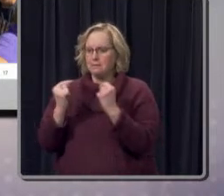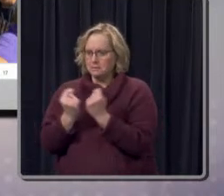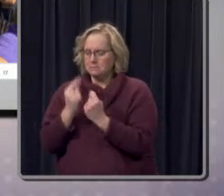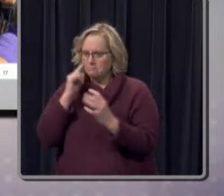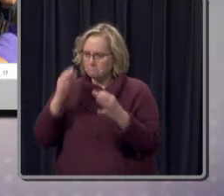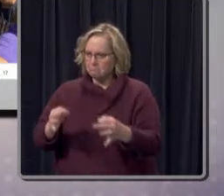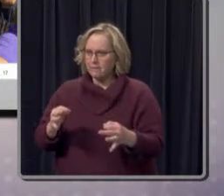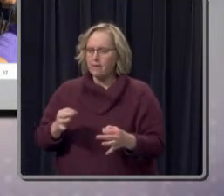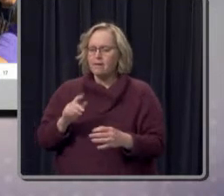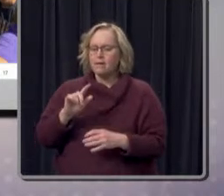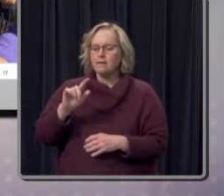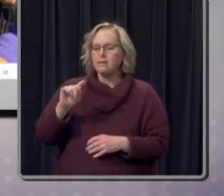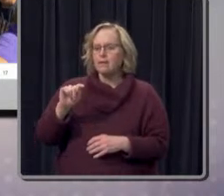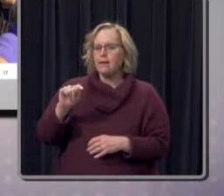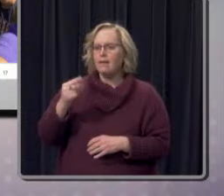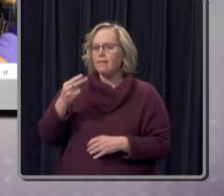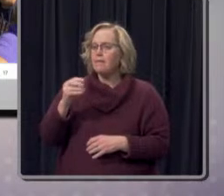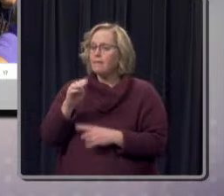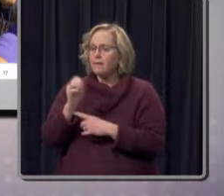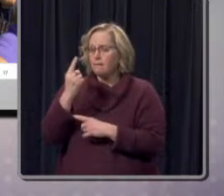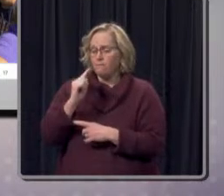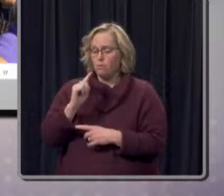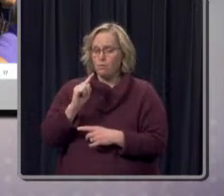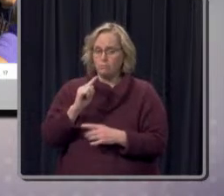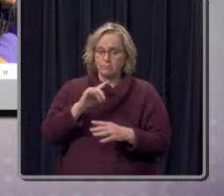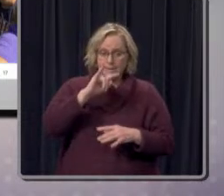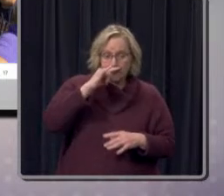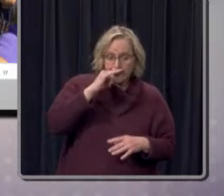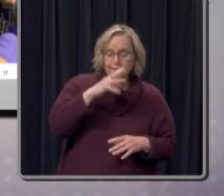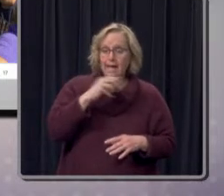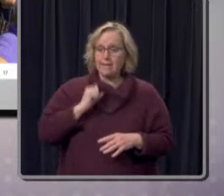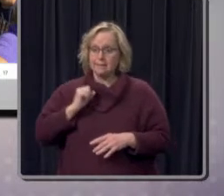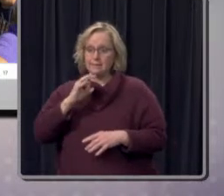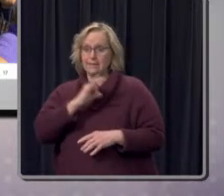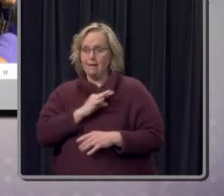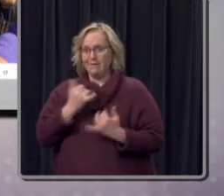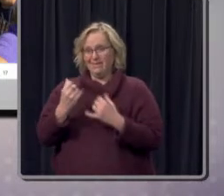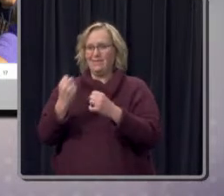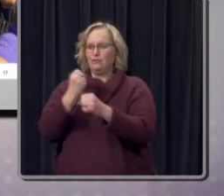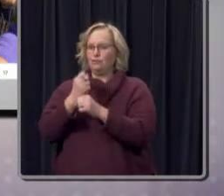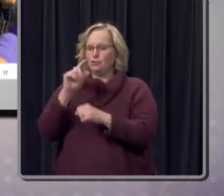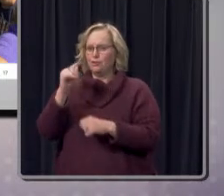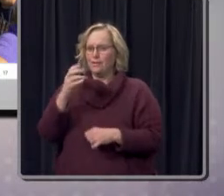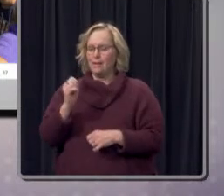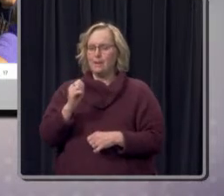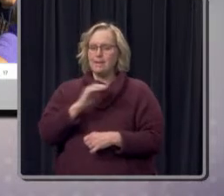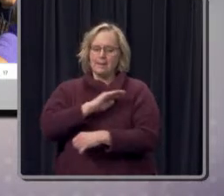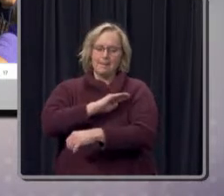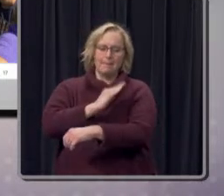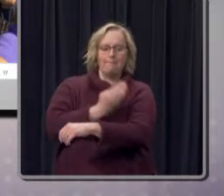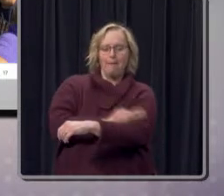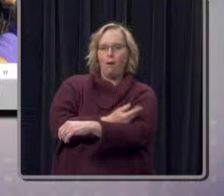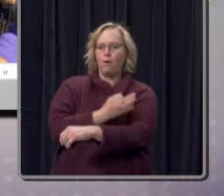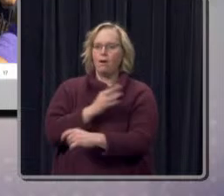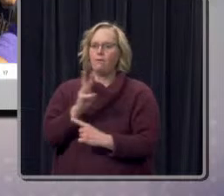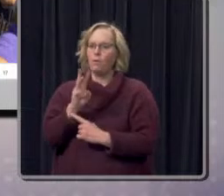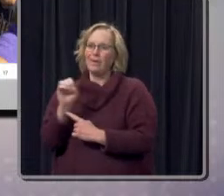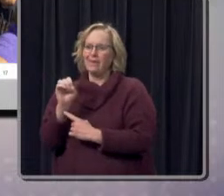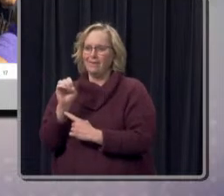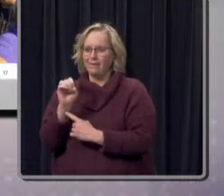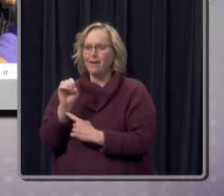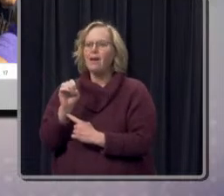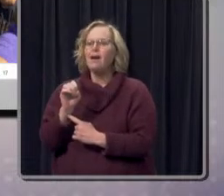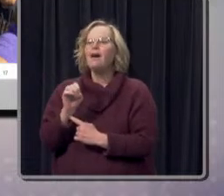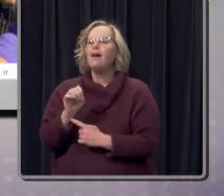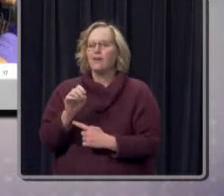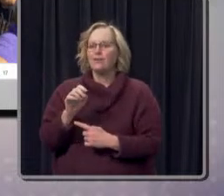not only for our kids, but for our staff. So the theme we landed on this year was the power of we, and we took this graphic